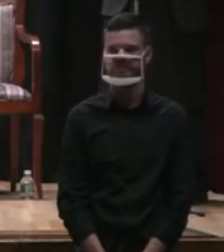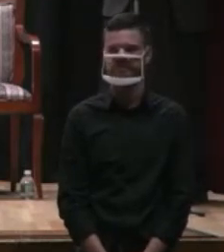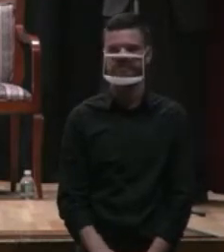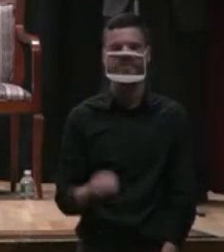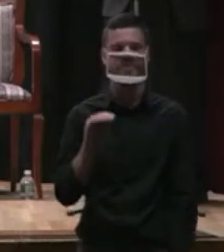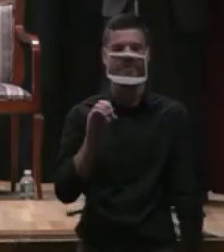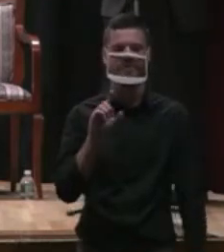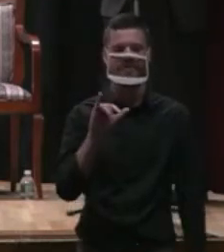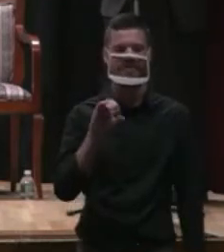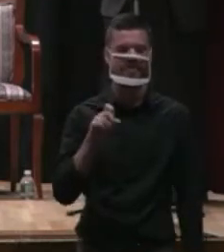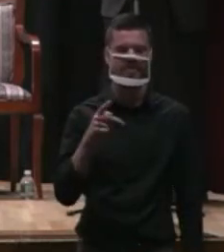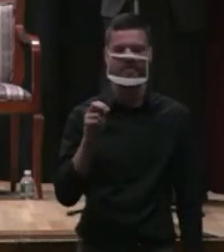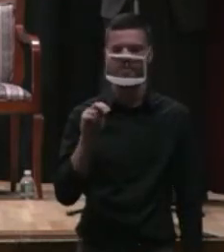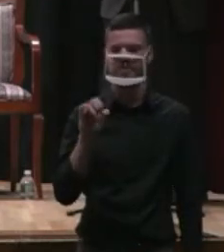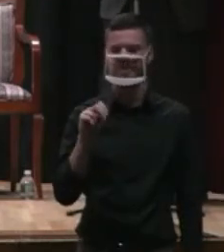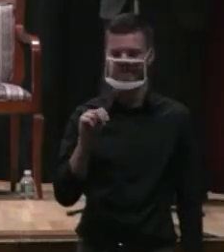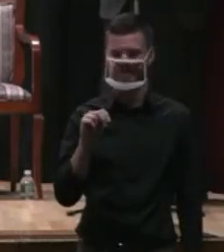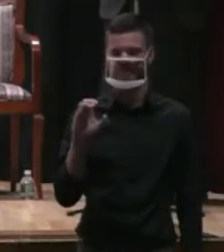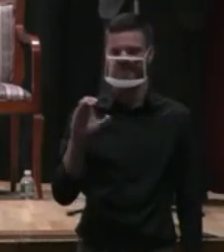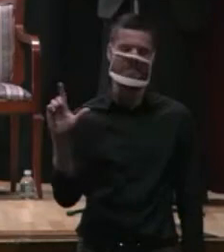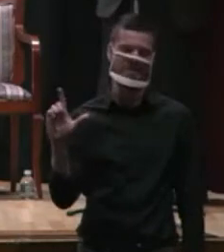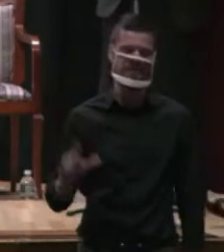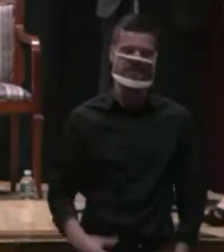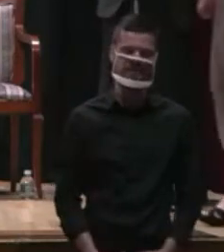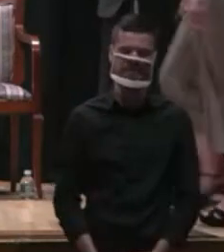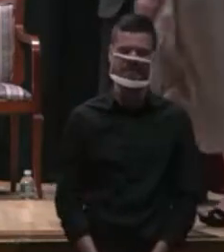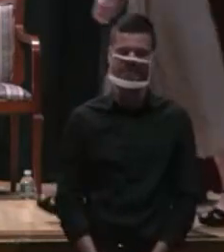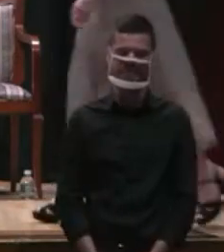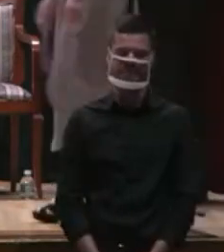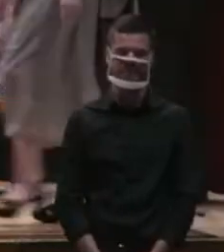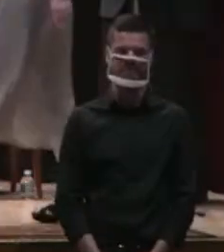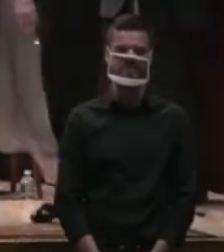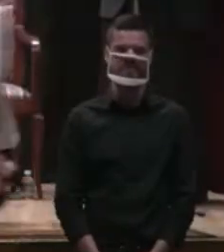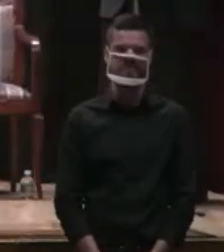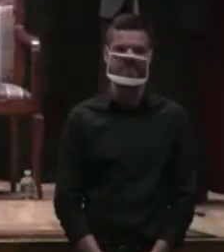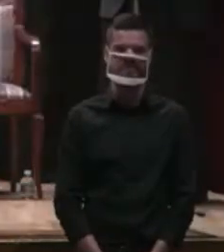Molly Poynion, cum laude. Yeah.